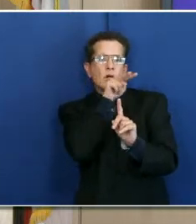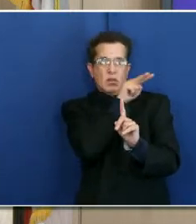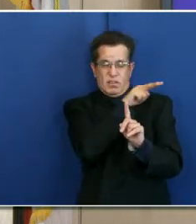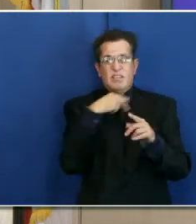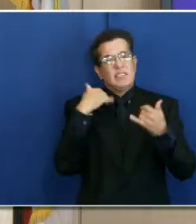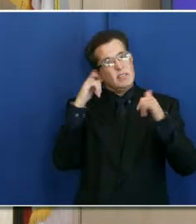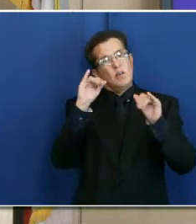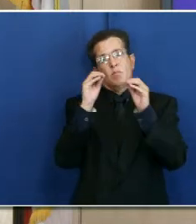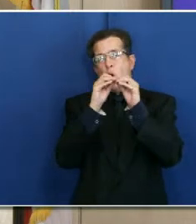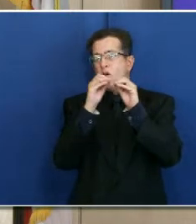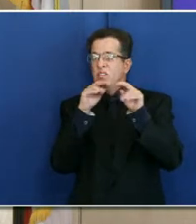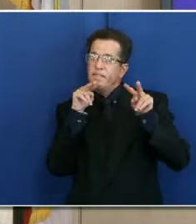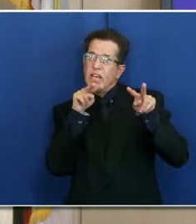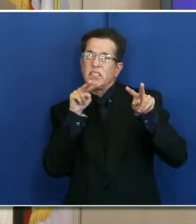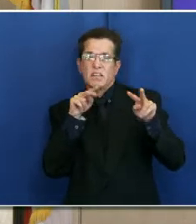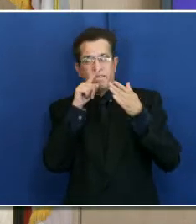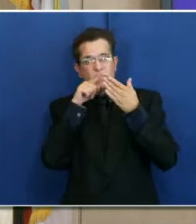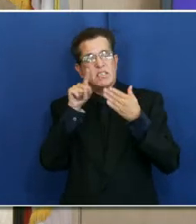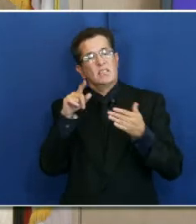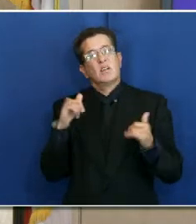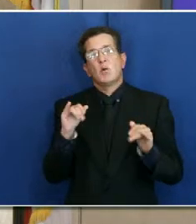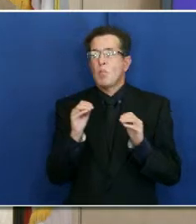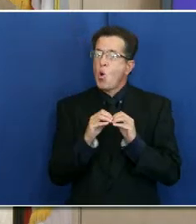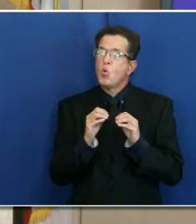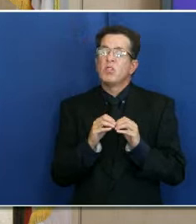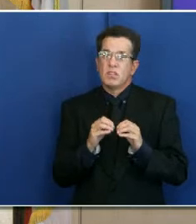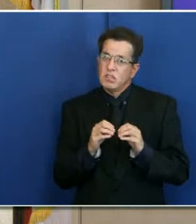having those under investigation.